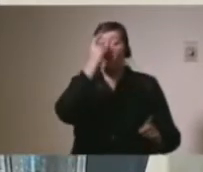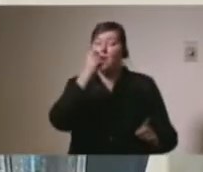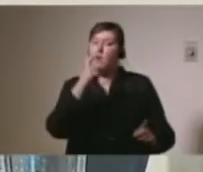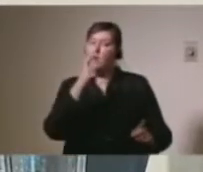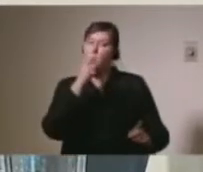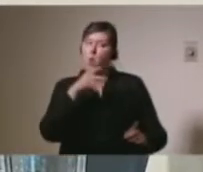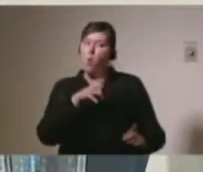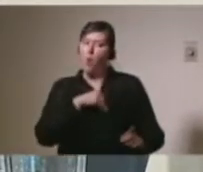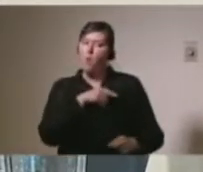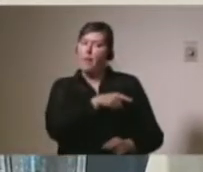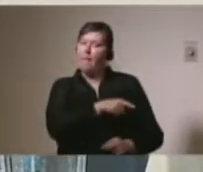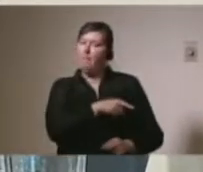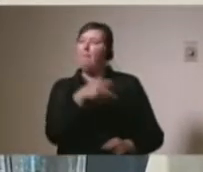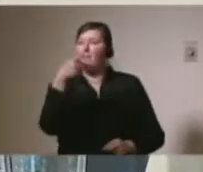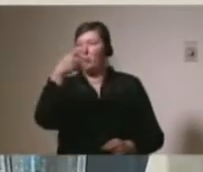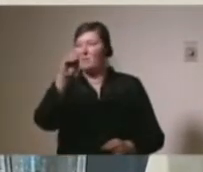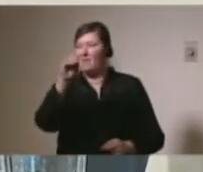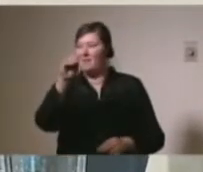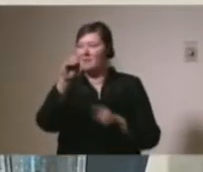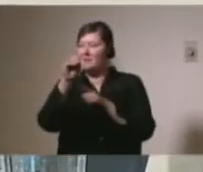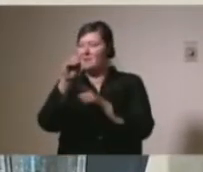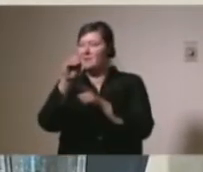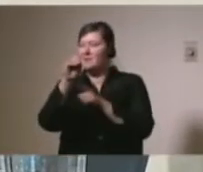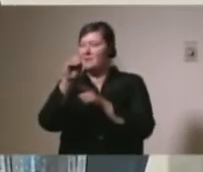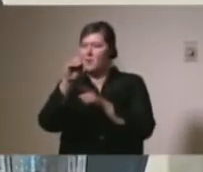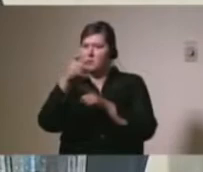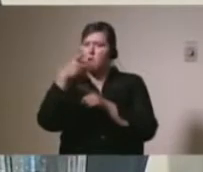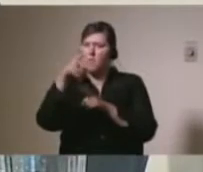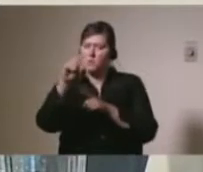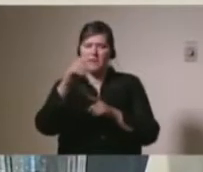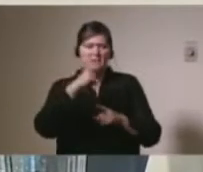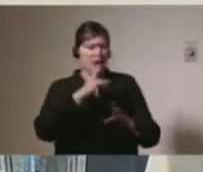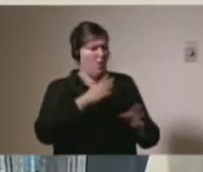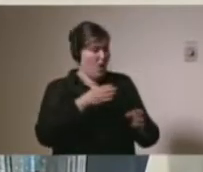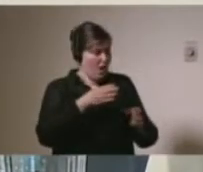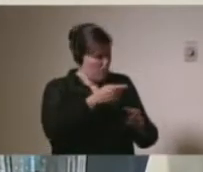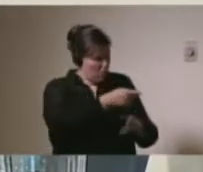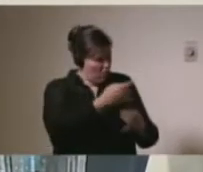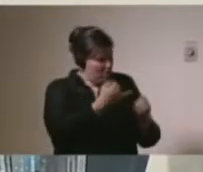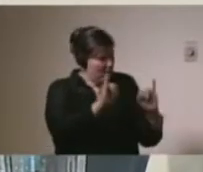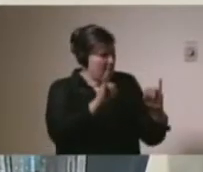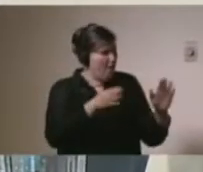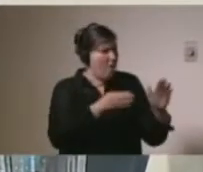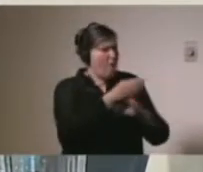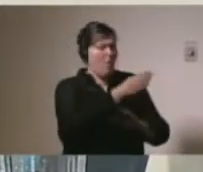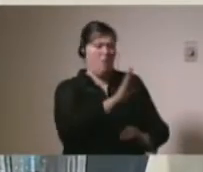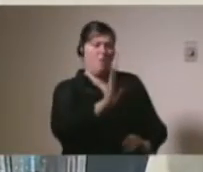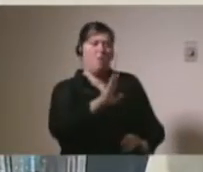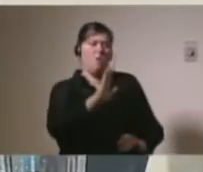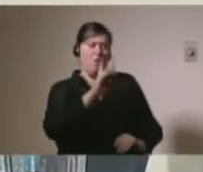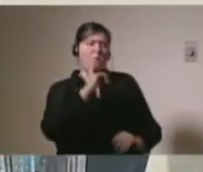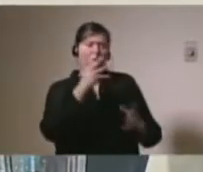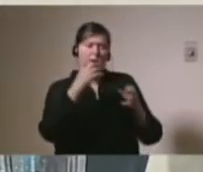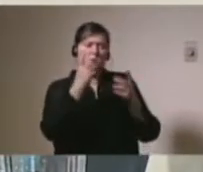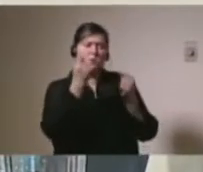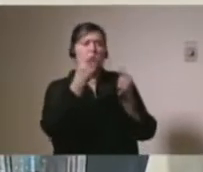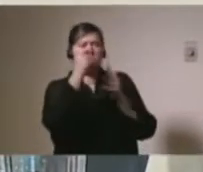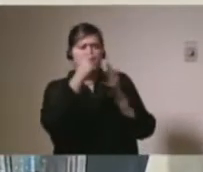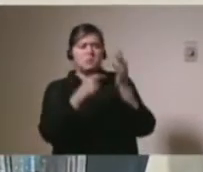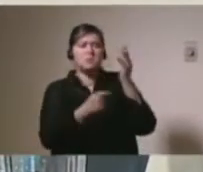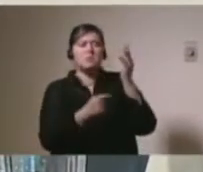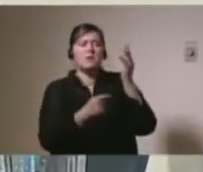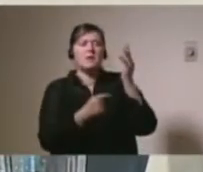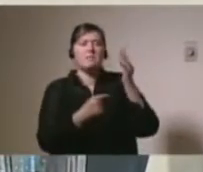well, hang on, we want some say here. And the issue is that there's a lot of restructuring in New